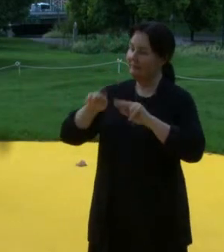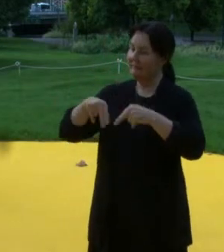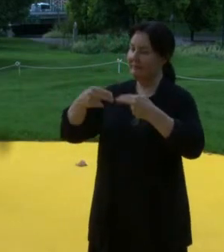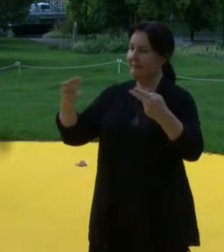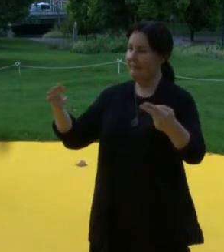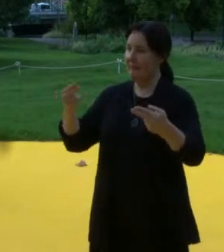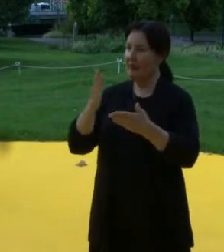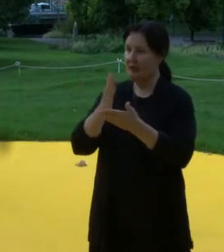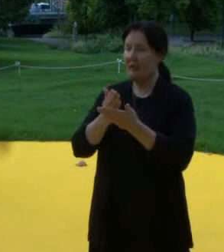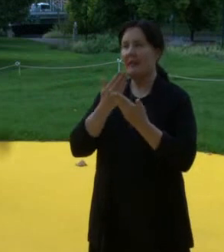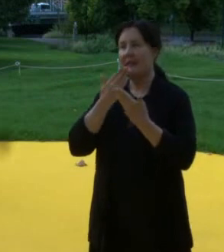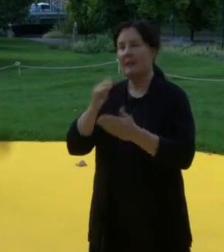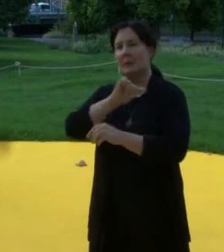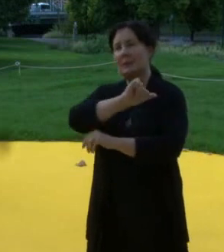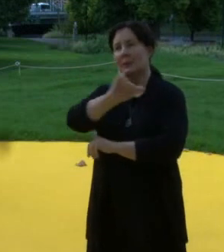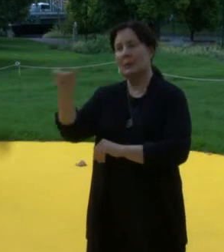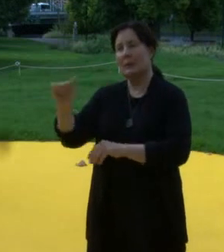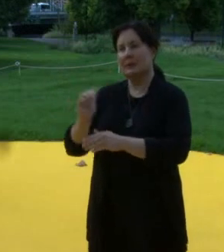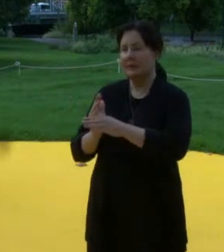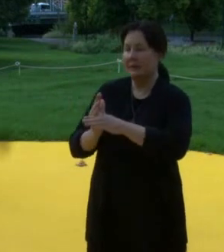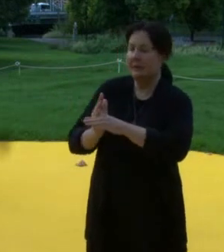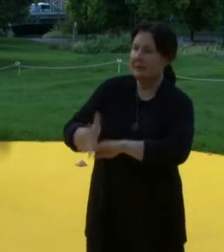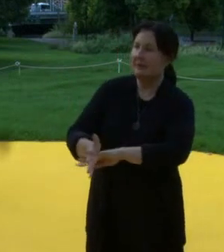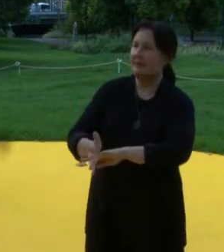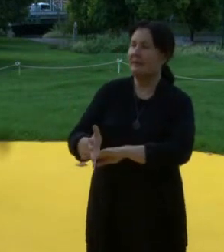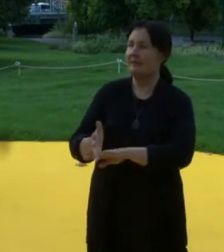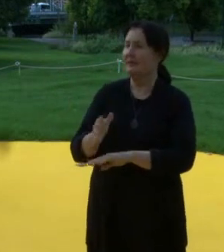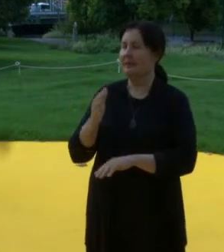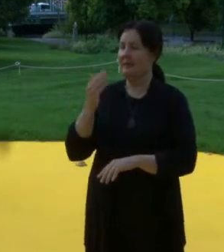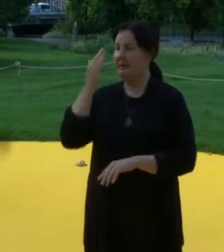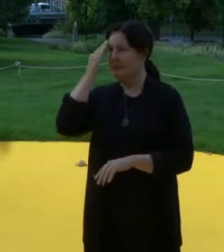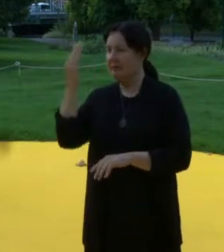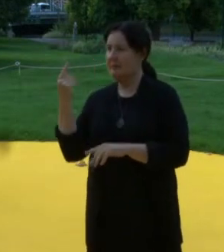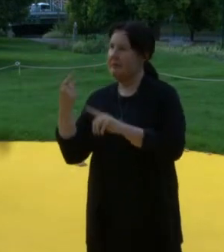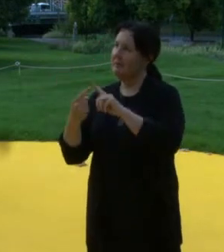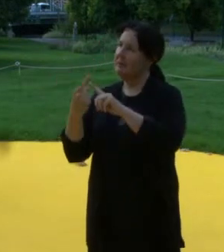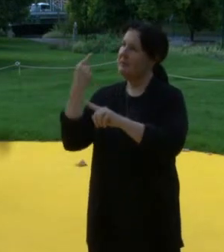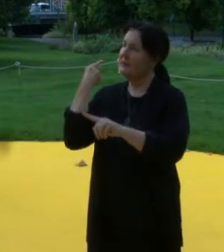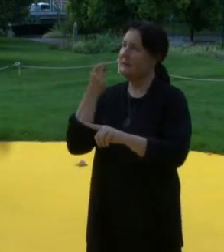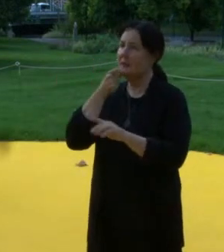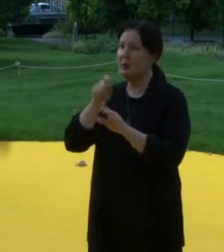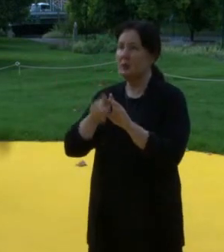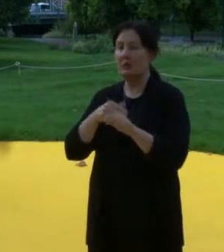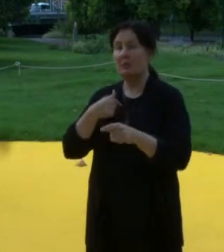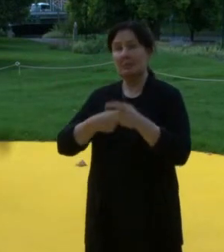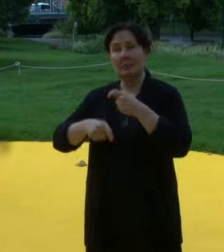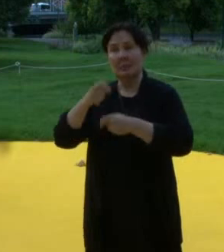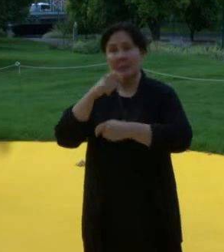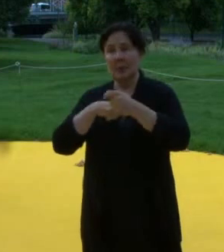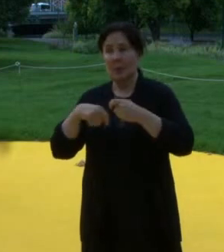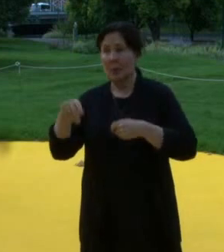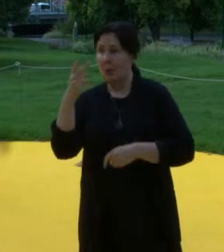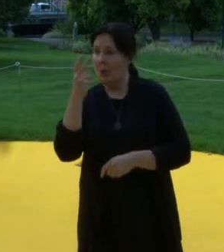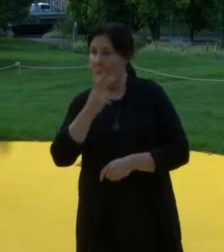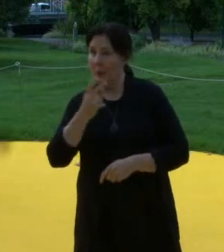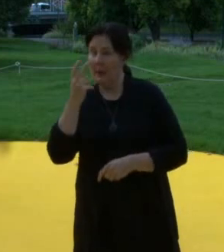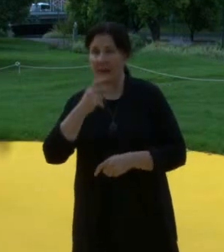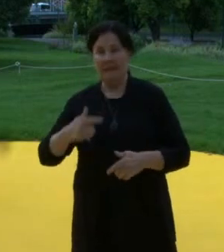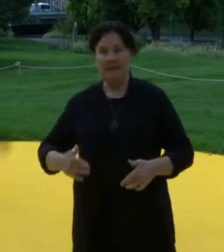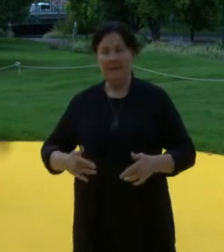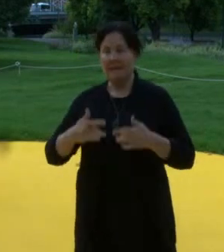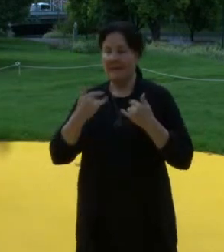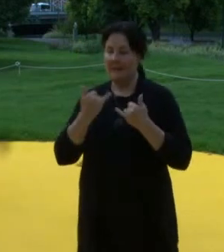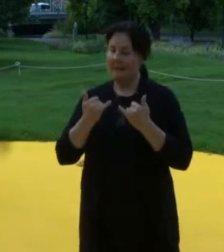it takes. I don't know whether it's just the past few years or because I'm getting older, but I do feel an increasing sense